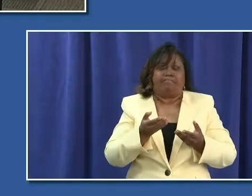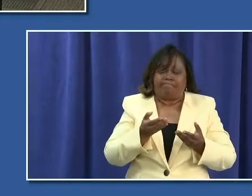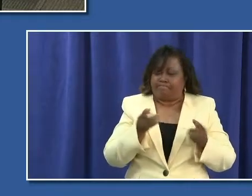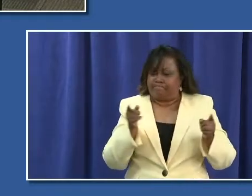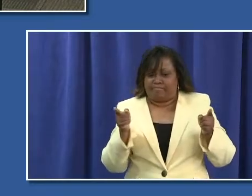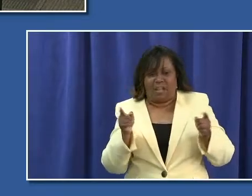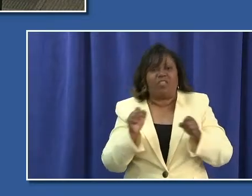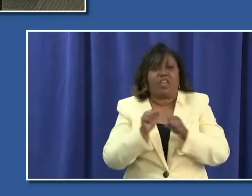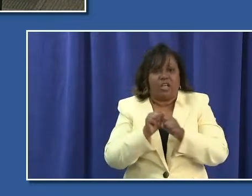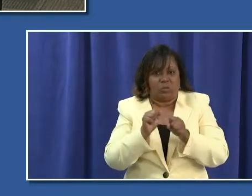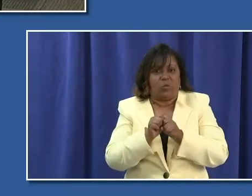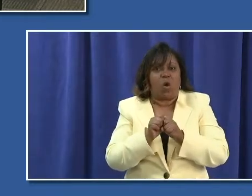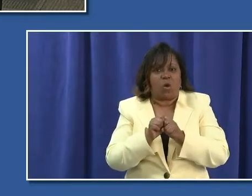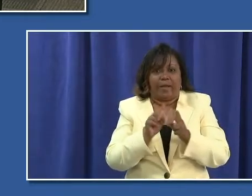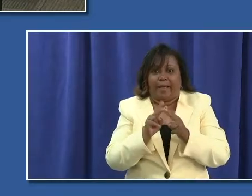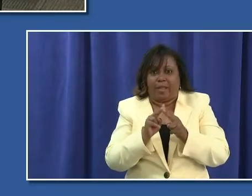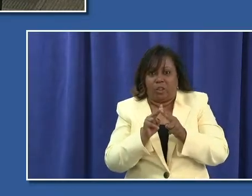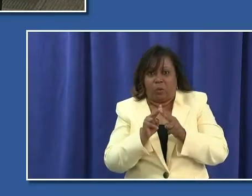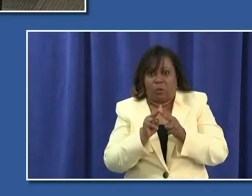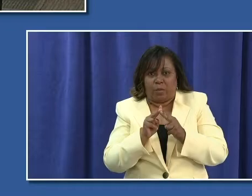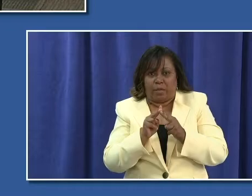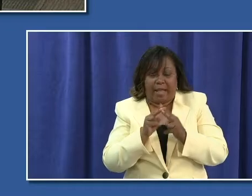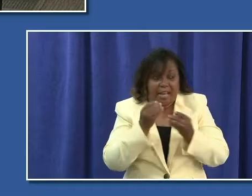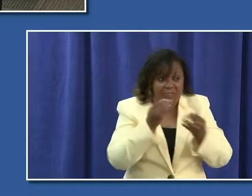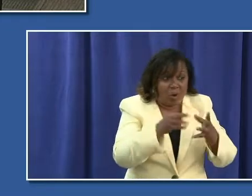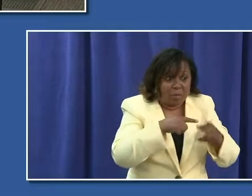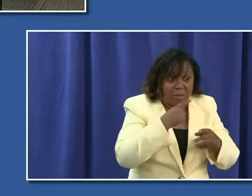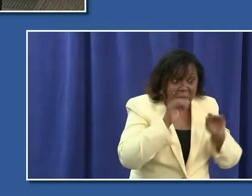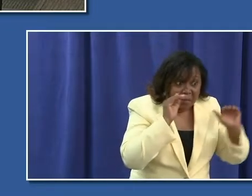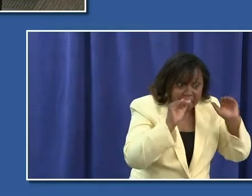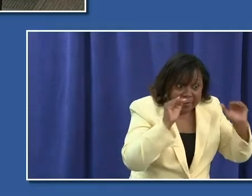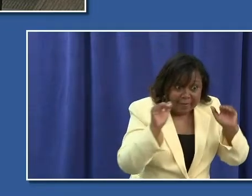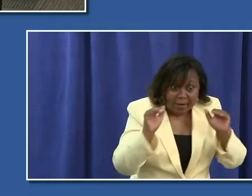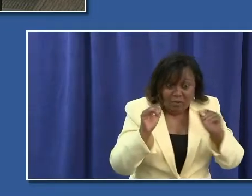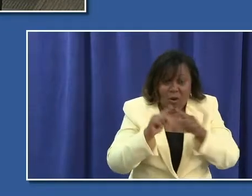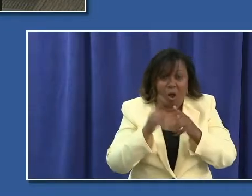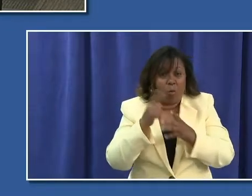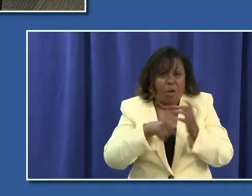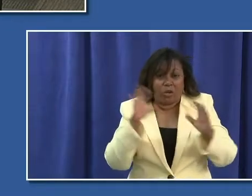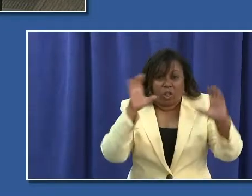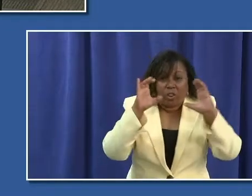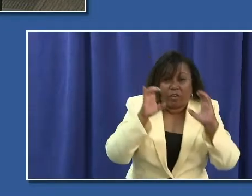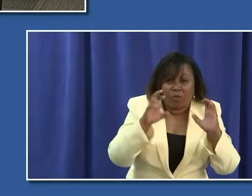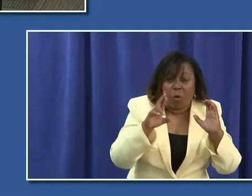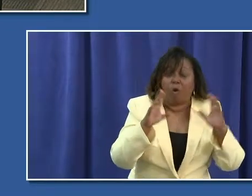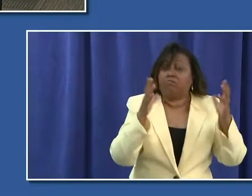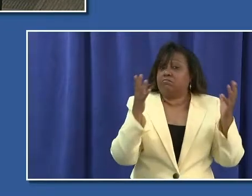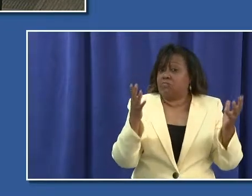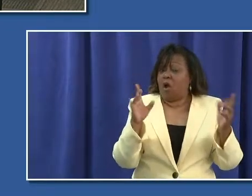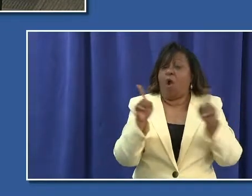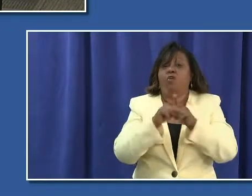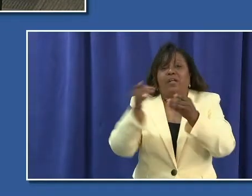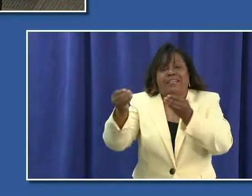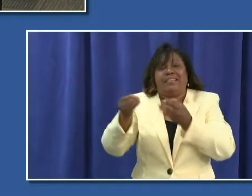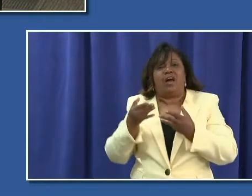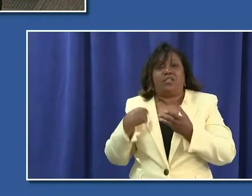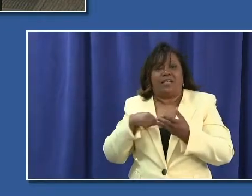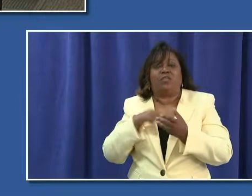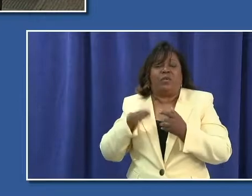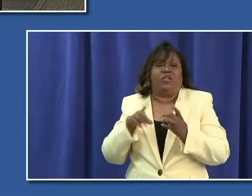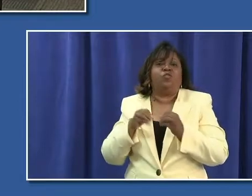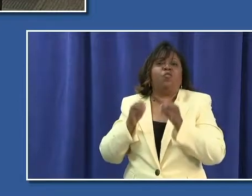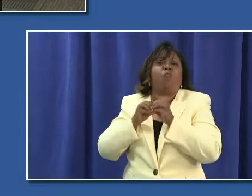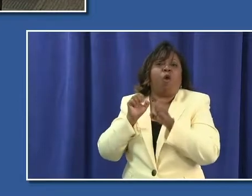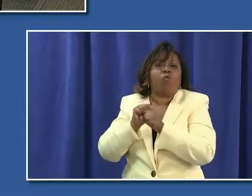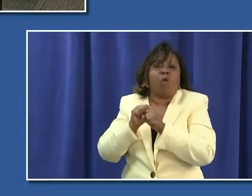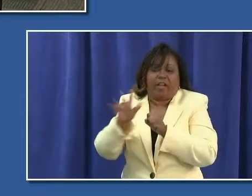there's work either in informing the public on what to look for, and it also tells us that we need to do